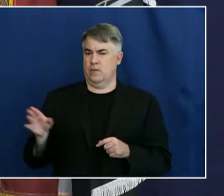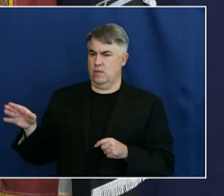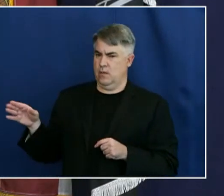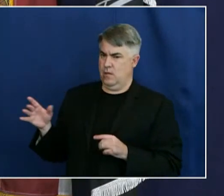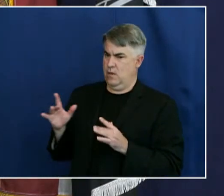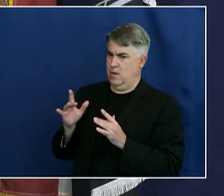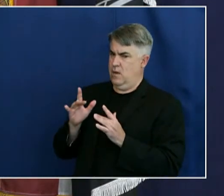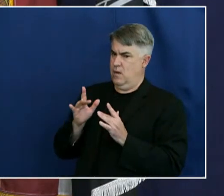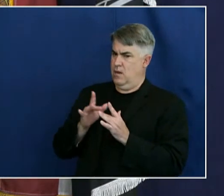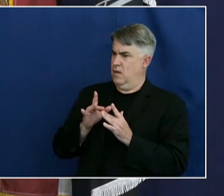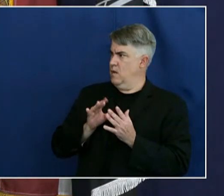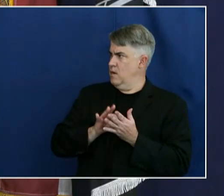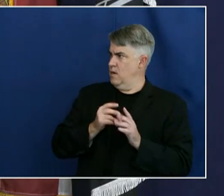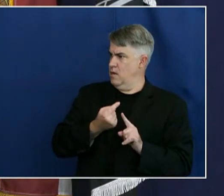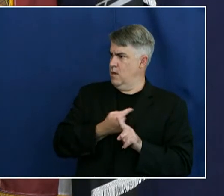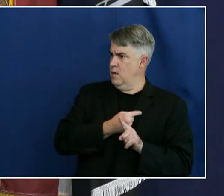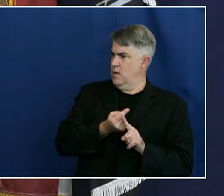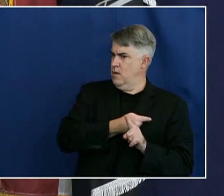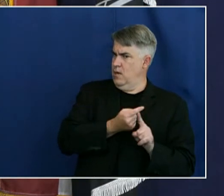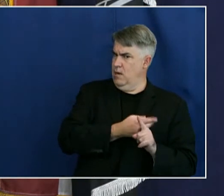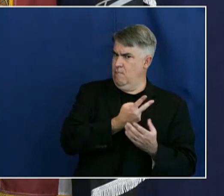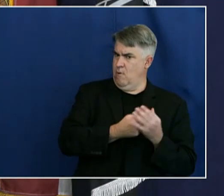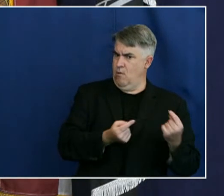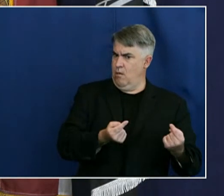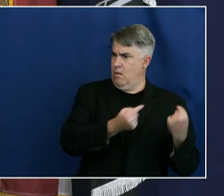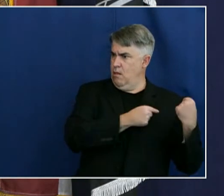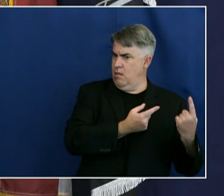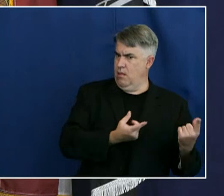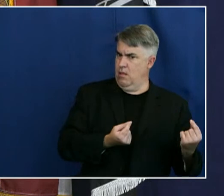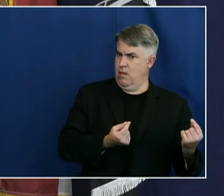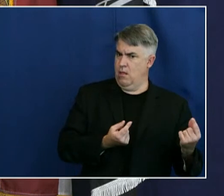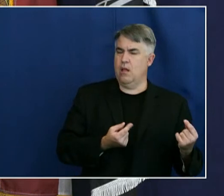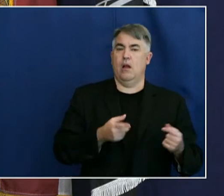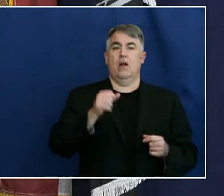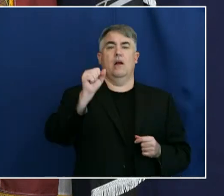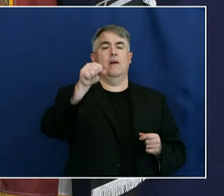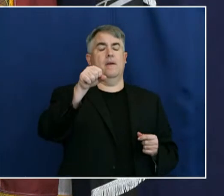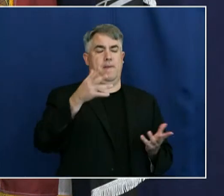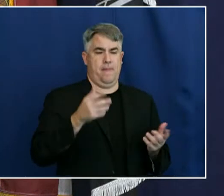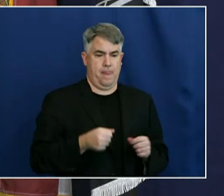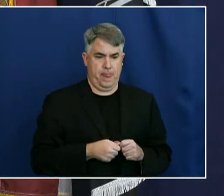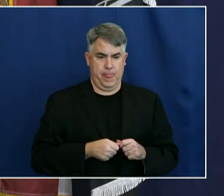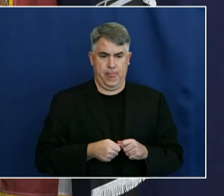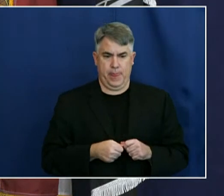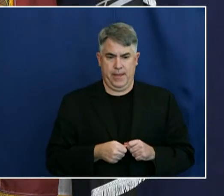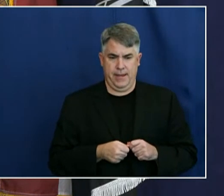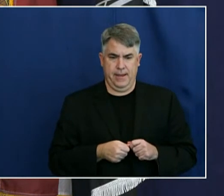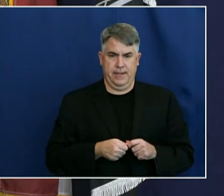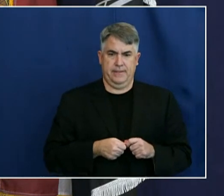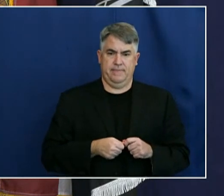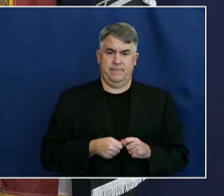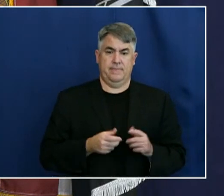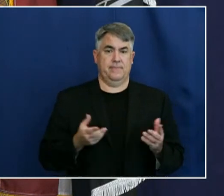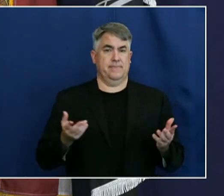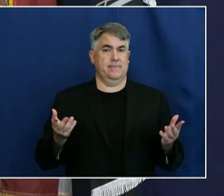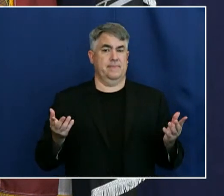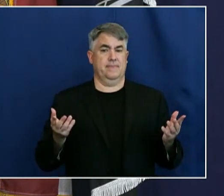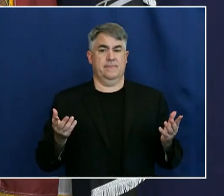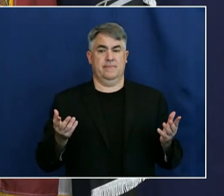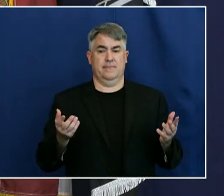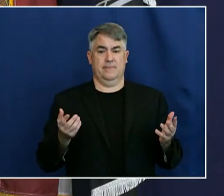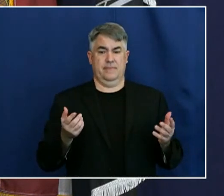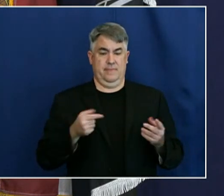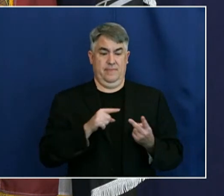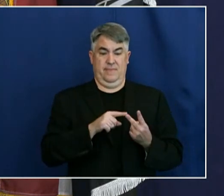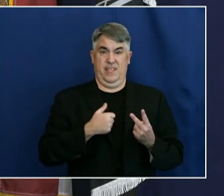tracing. I knew there was another part, but I forgot. Yes, actually, other than the household contacts of the